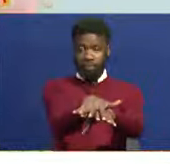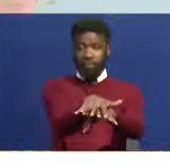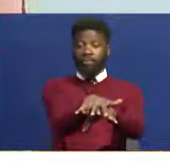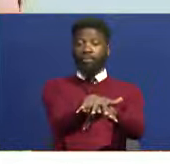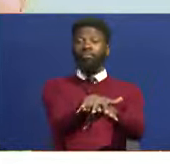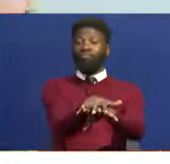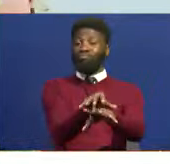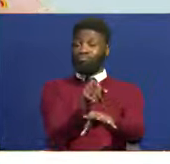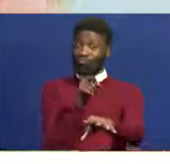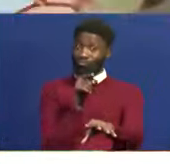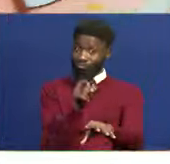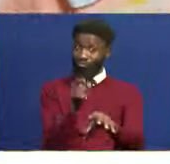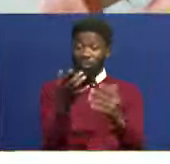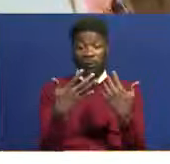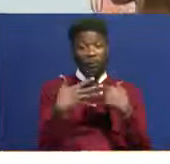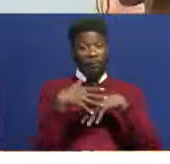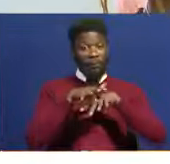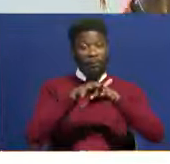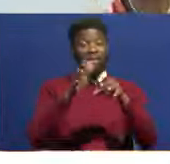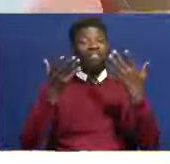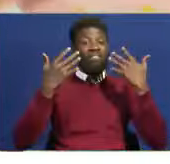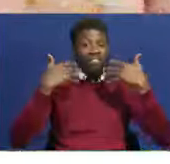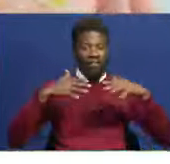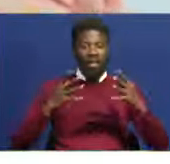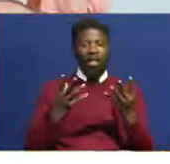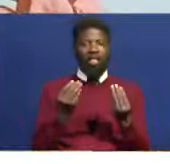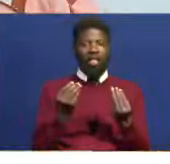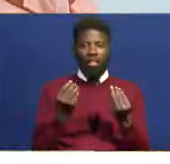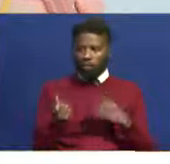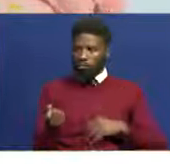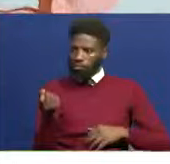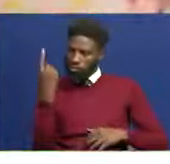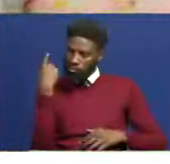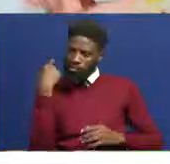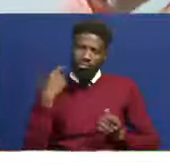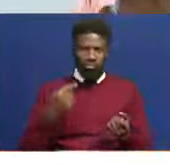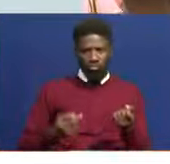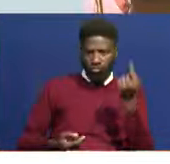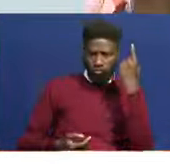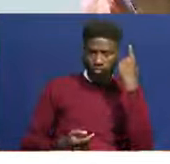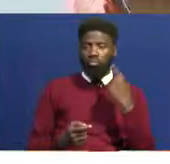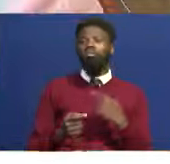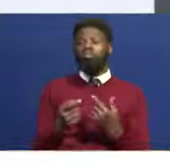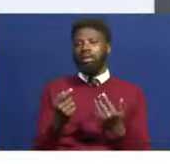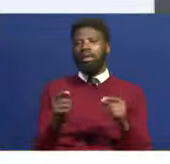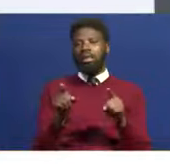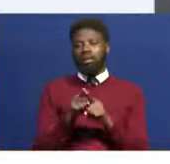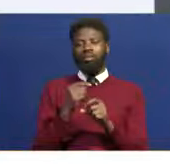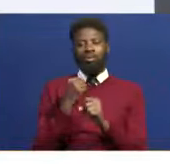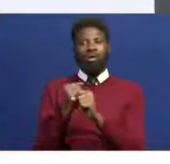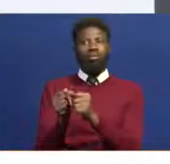integration, that's when we can understand each other and, you know, collaborate each other at work.